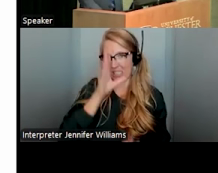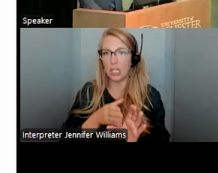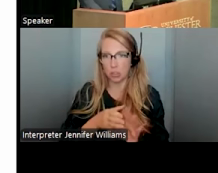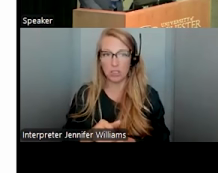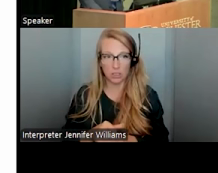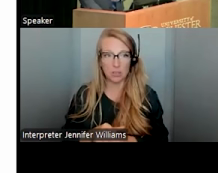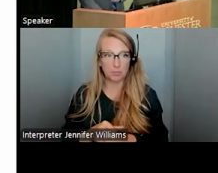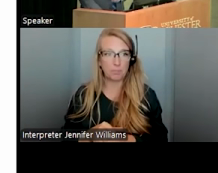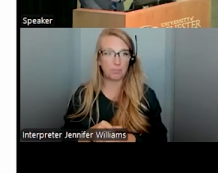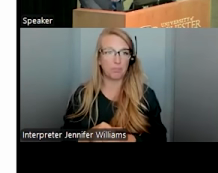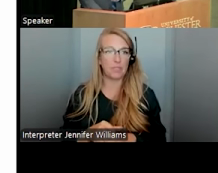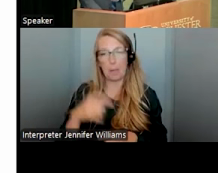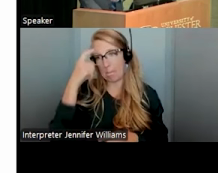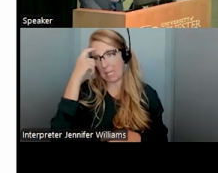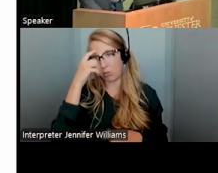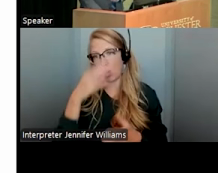mental wellness.